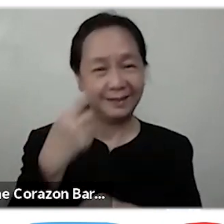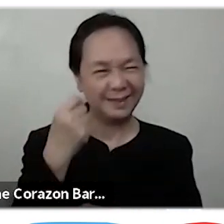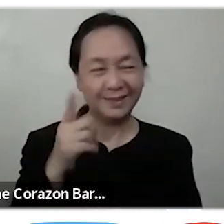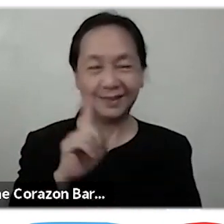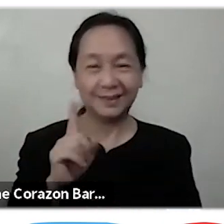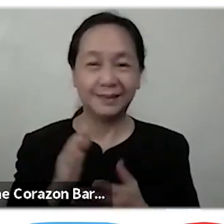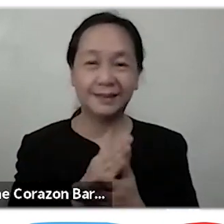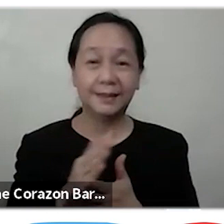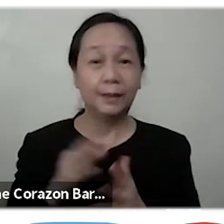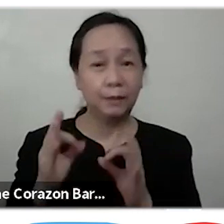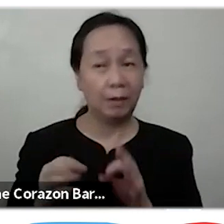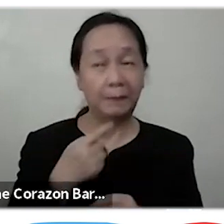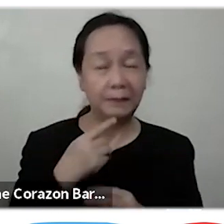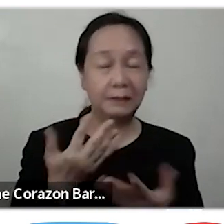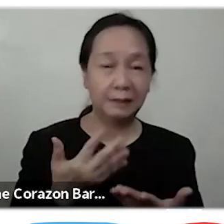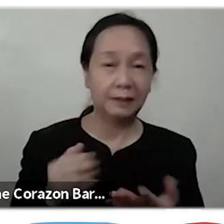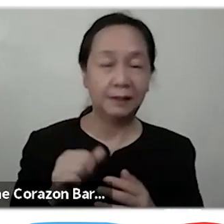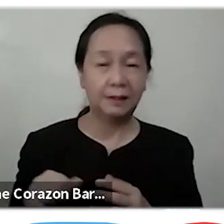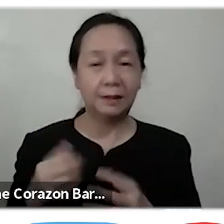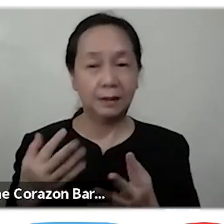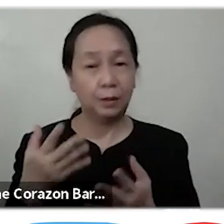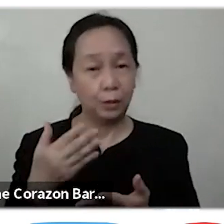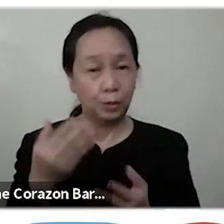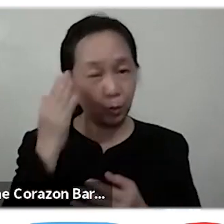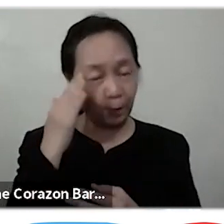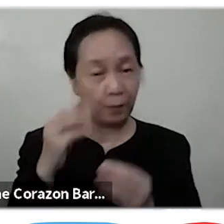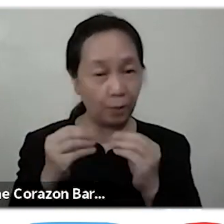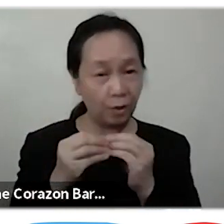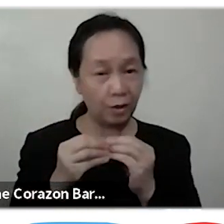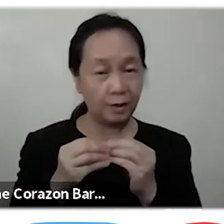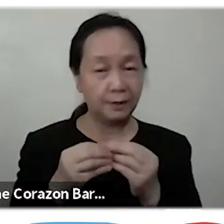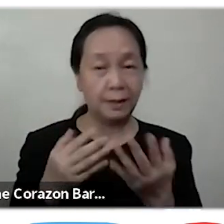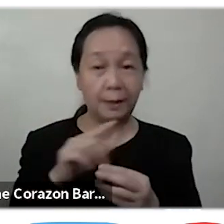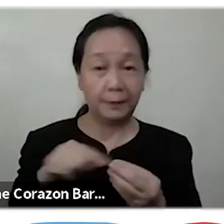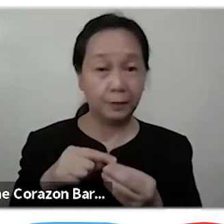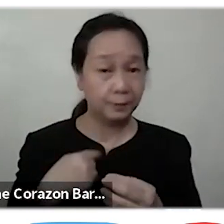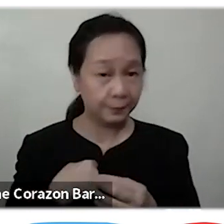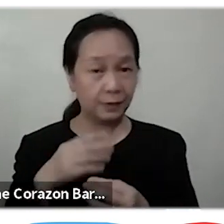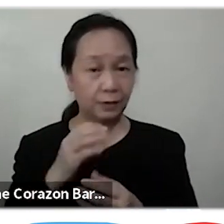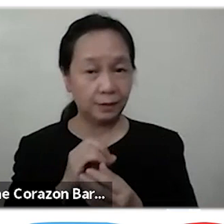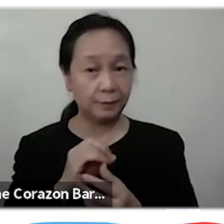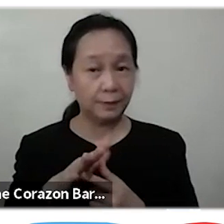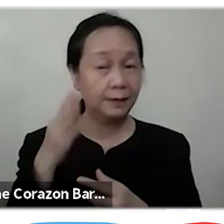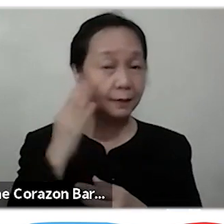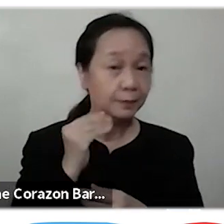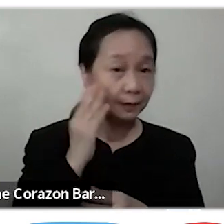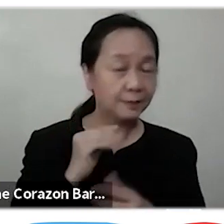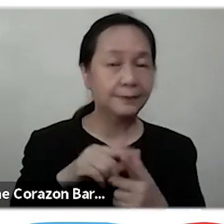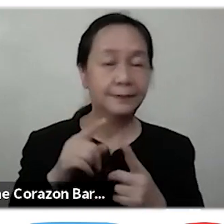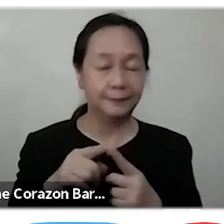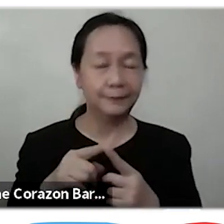shared. If I missed anything, and if you want to know more about me or my experiences, then